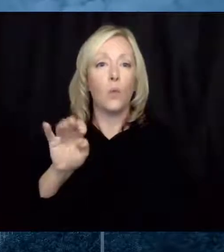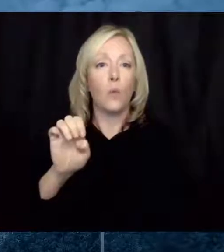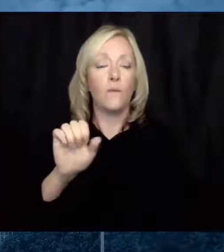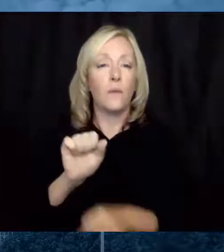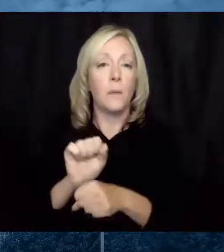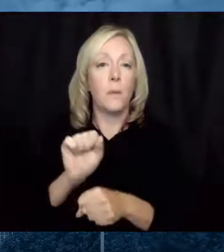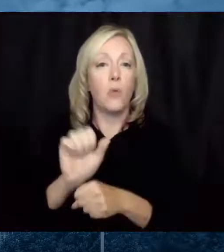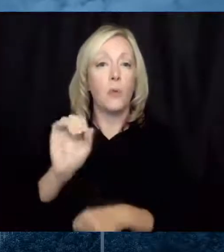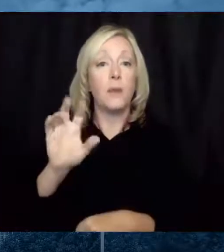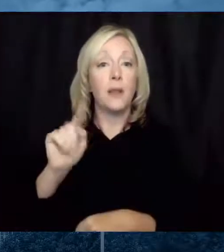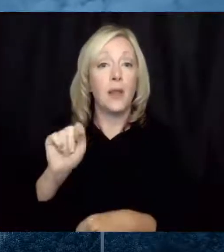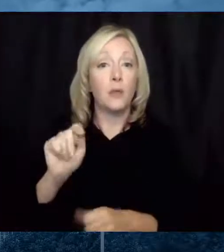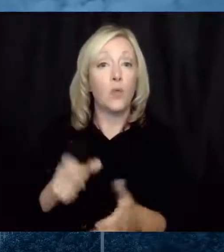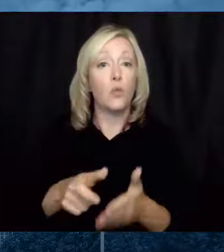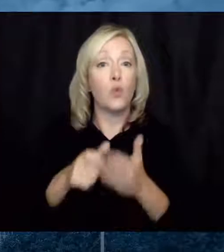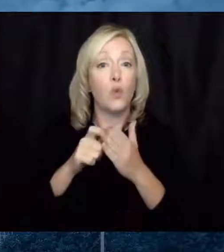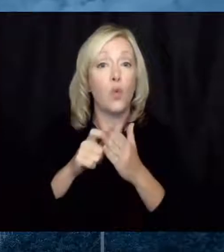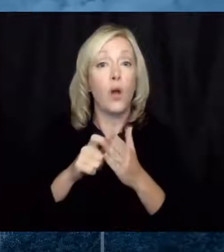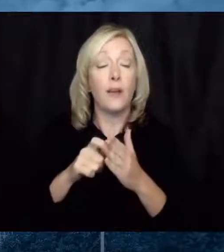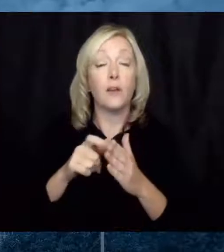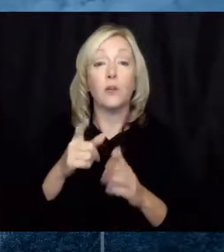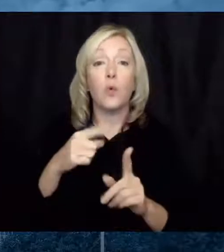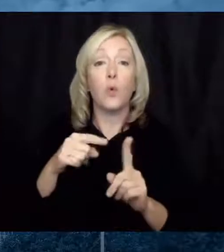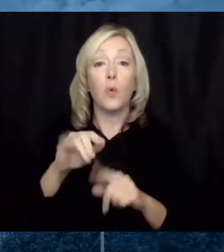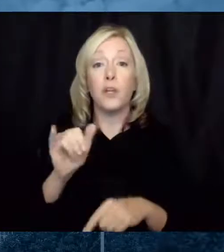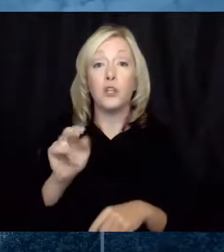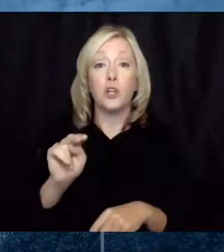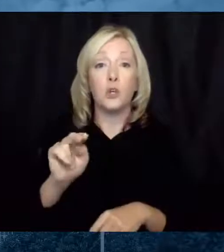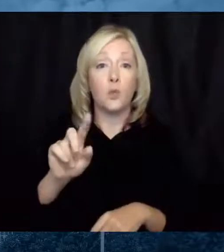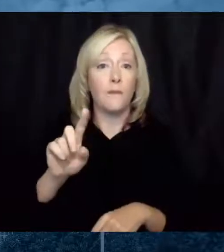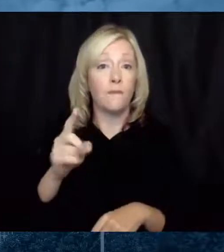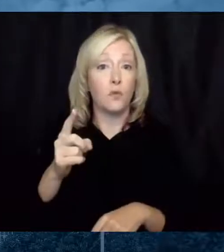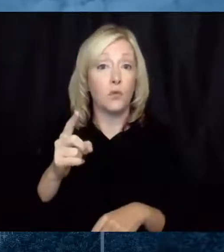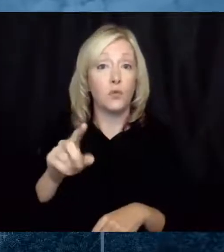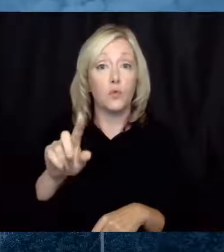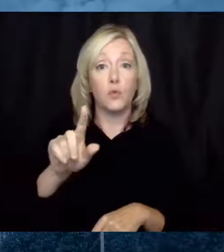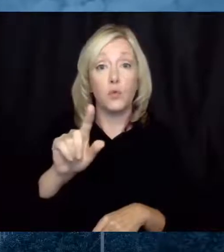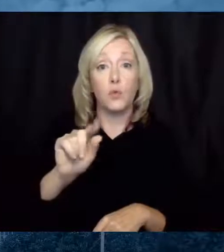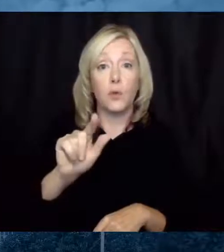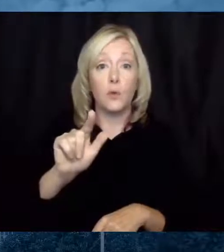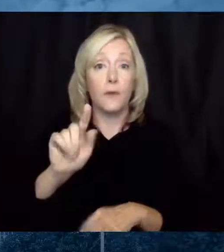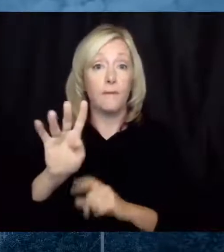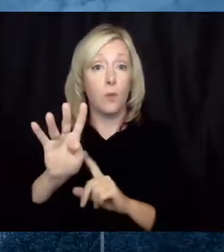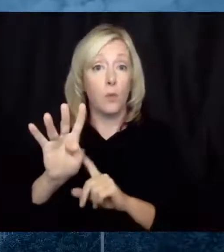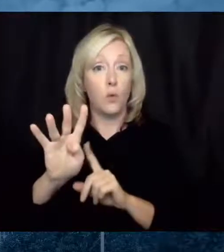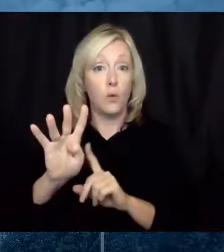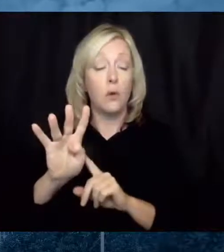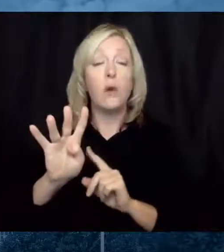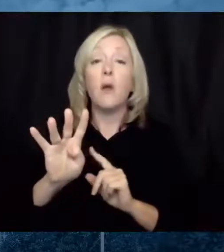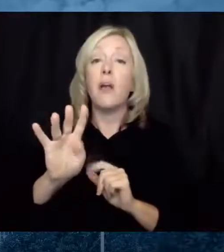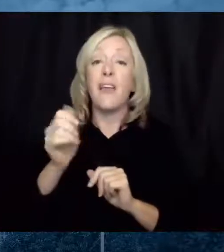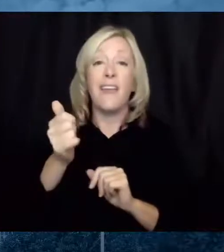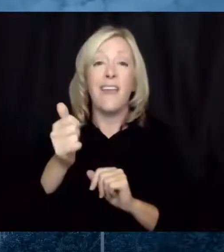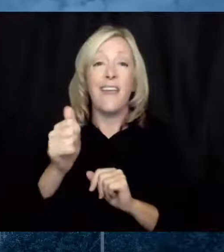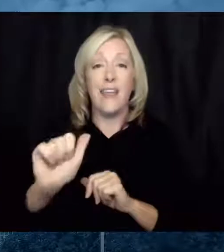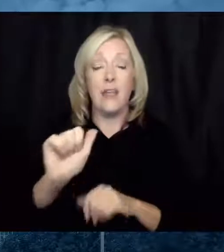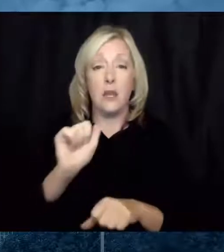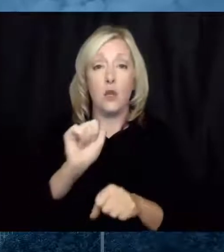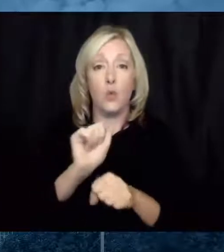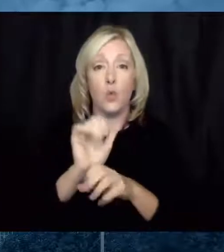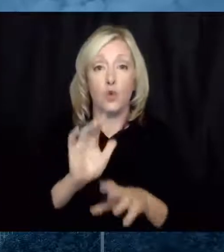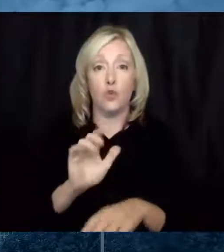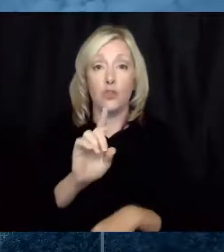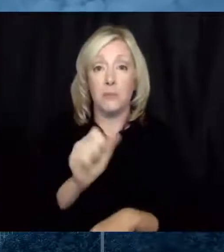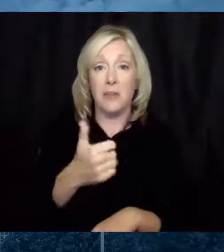31st, 2024, an employer who is authorized to employ an individual with disabilities at a sub-minimal wage